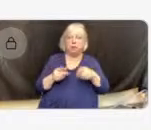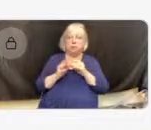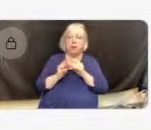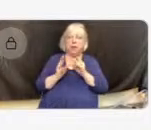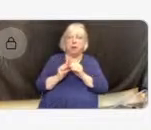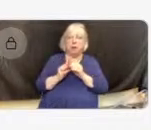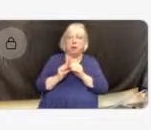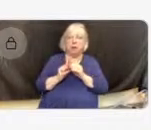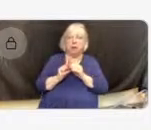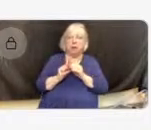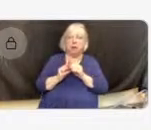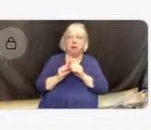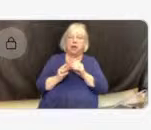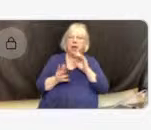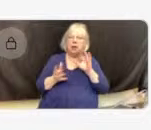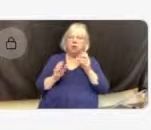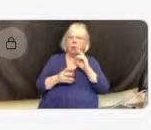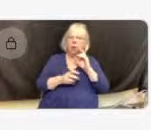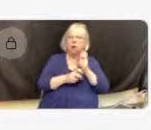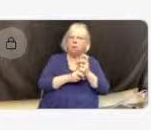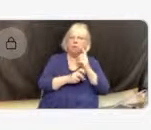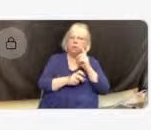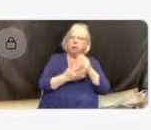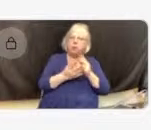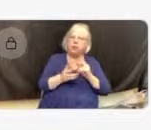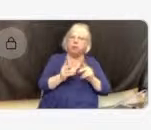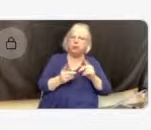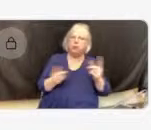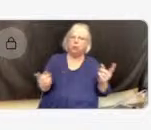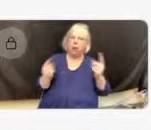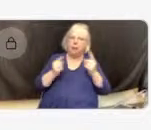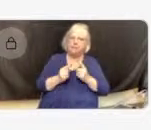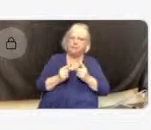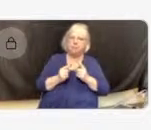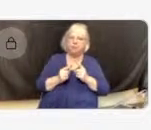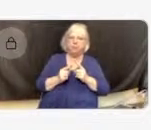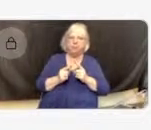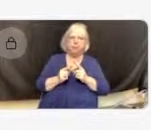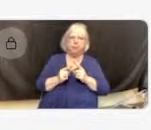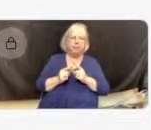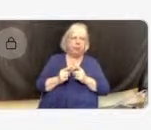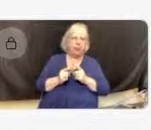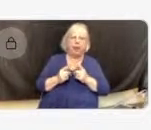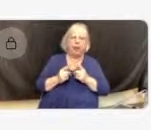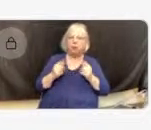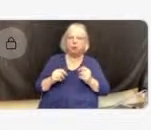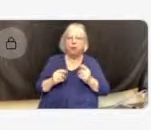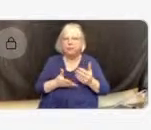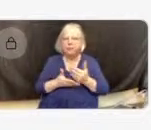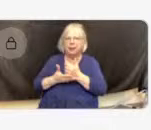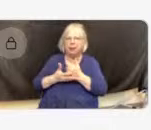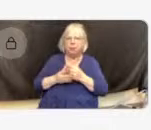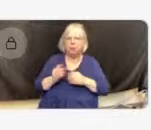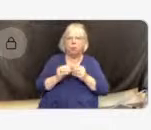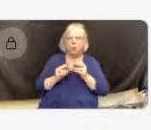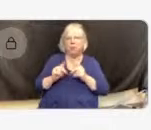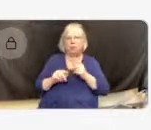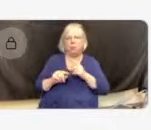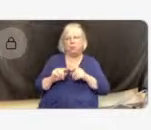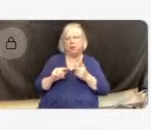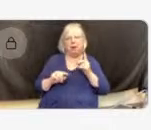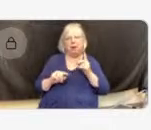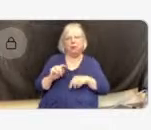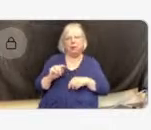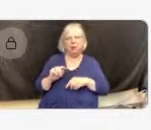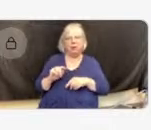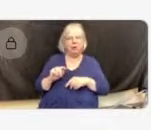it's hard for them to come out. And I tried, but I could not get a bus together to bring more people. Because one of them